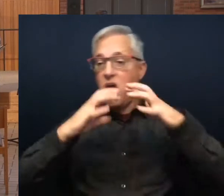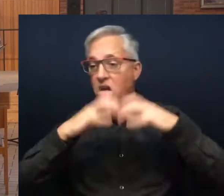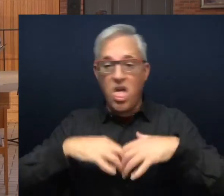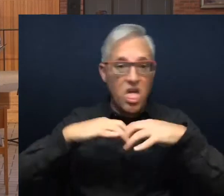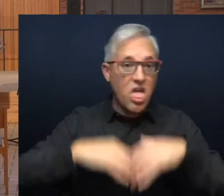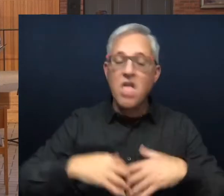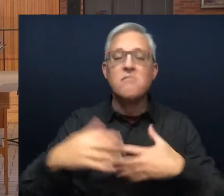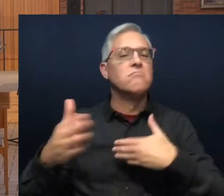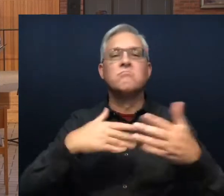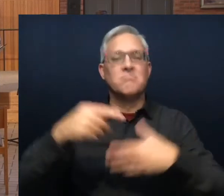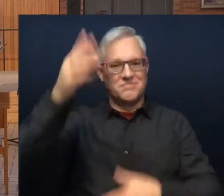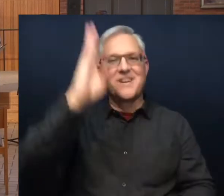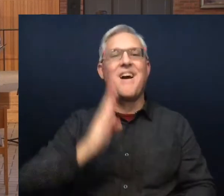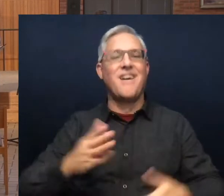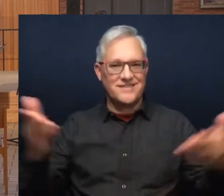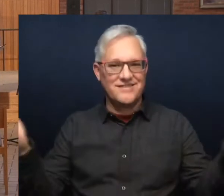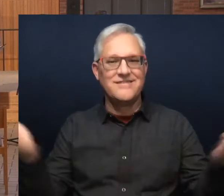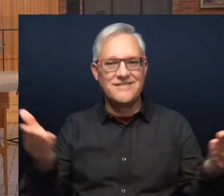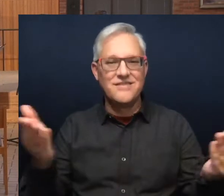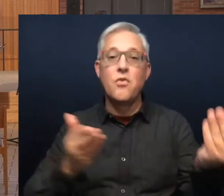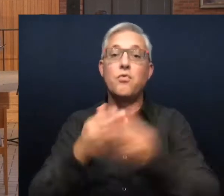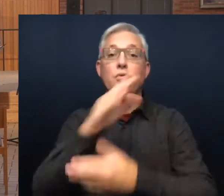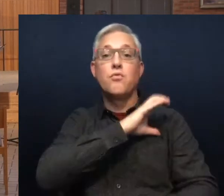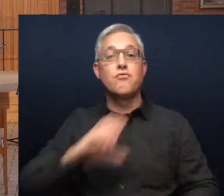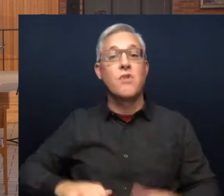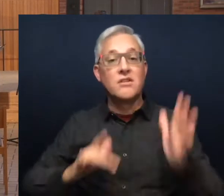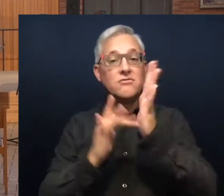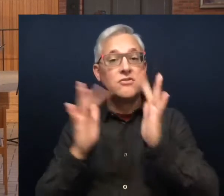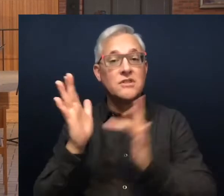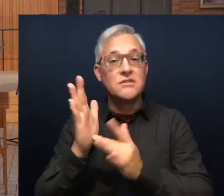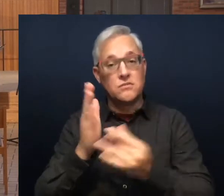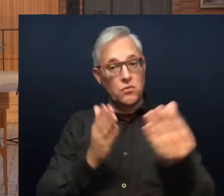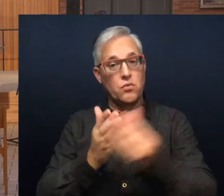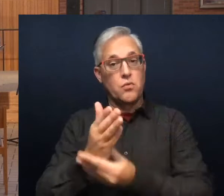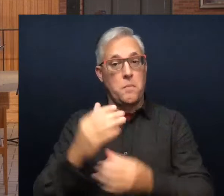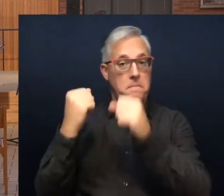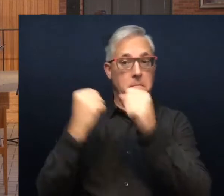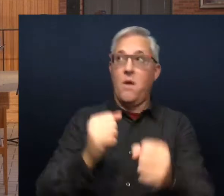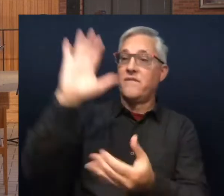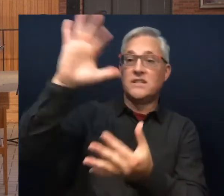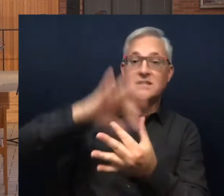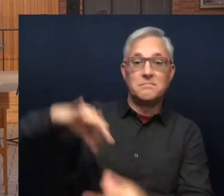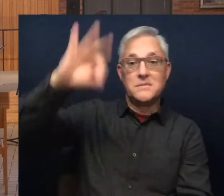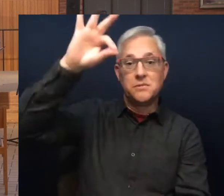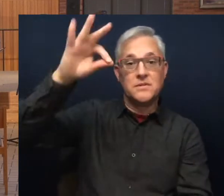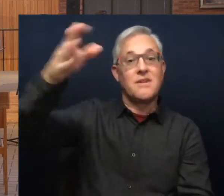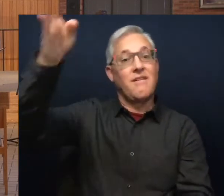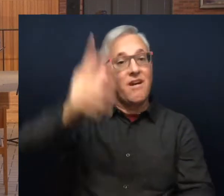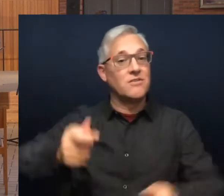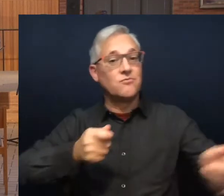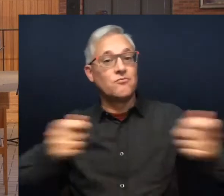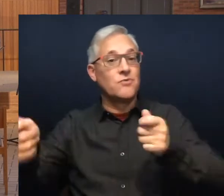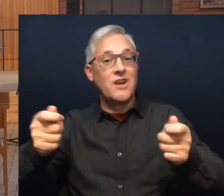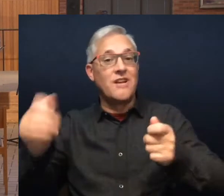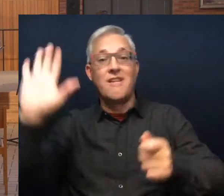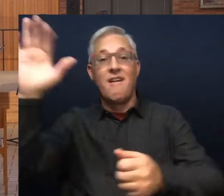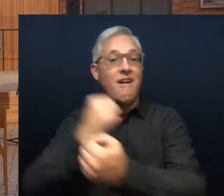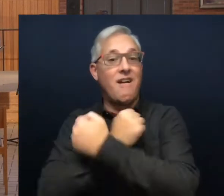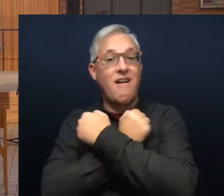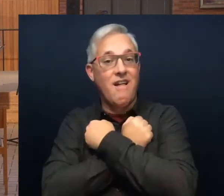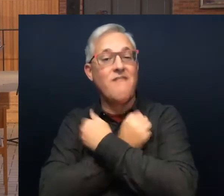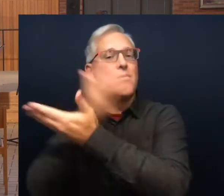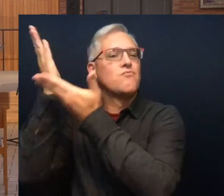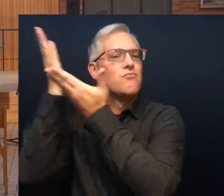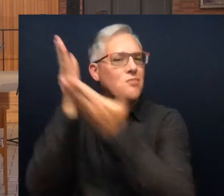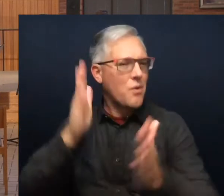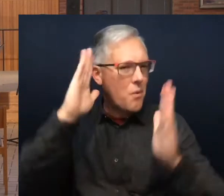is here. Through Christ Jesus and by the power of the Spirit, God's reign of divine